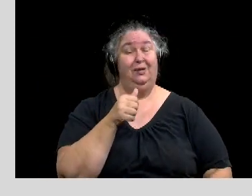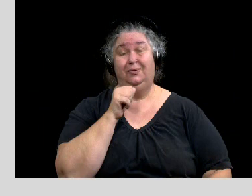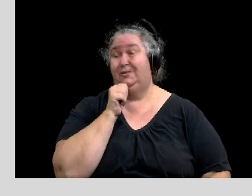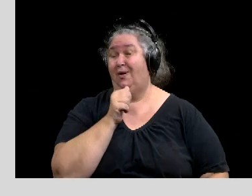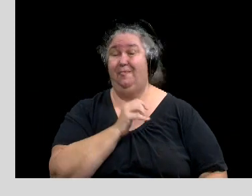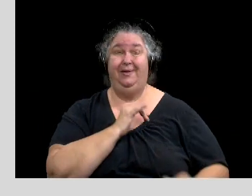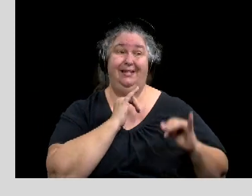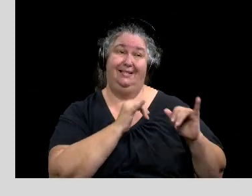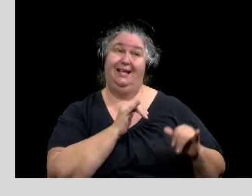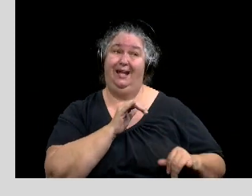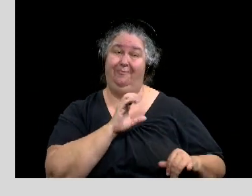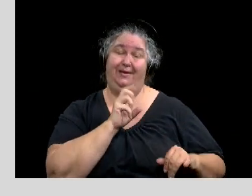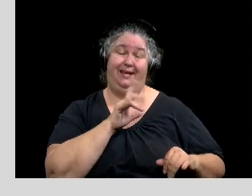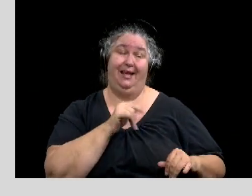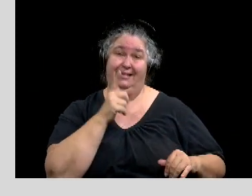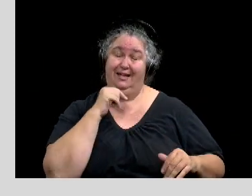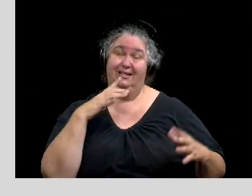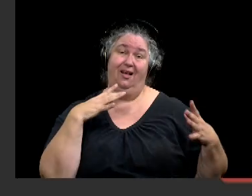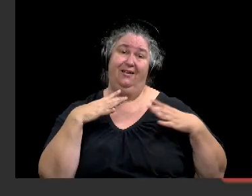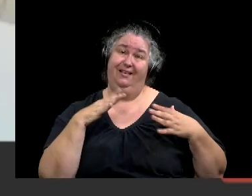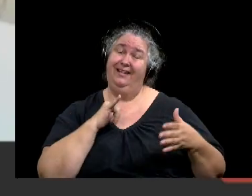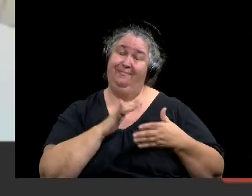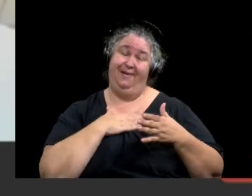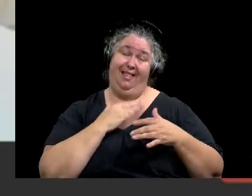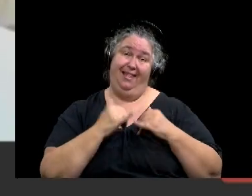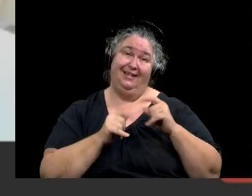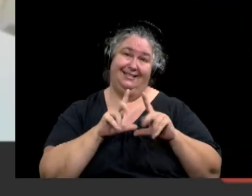holiday season. That's my last slide.